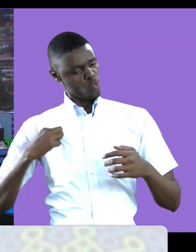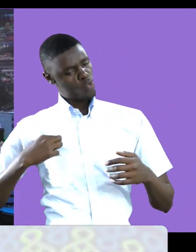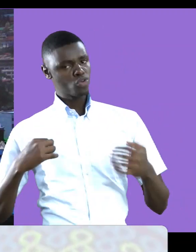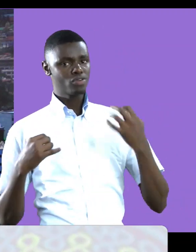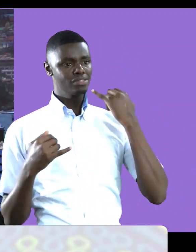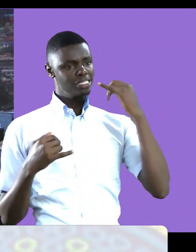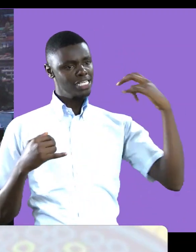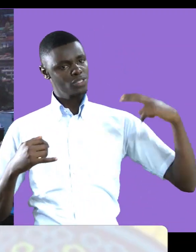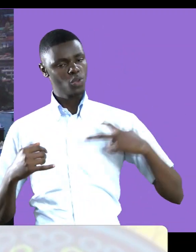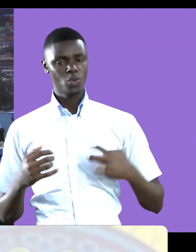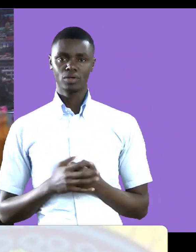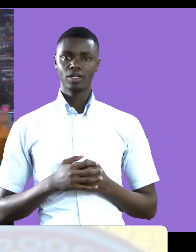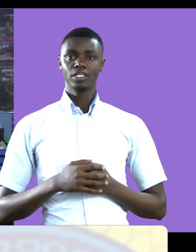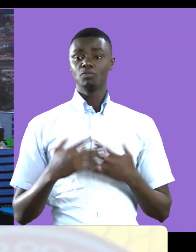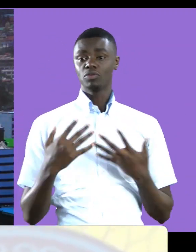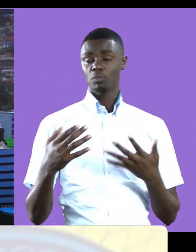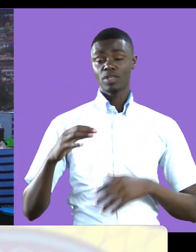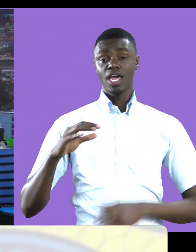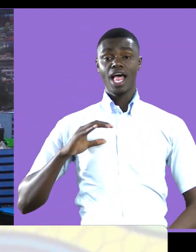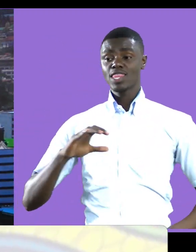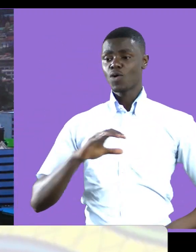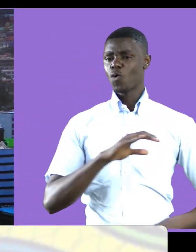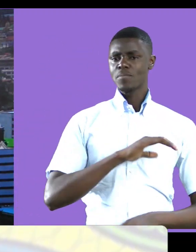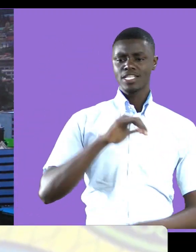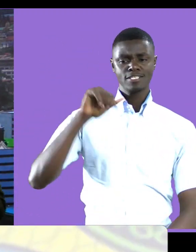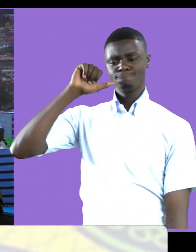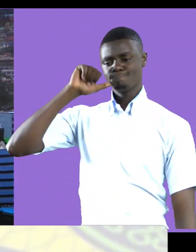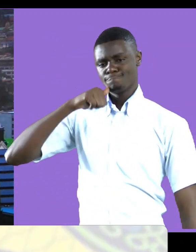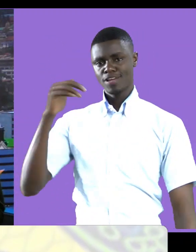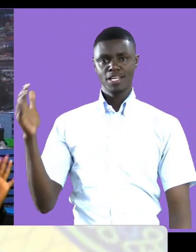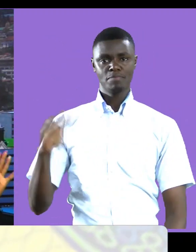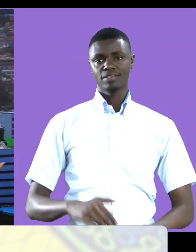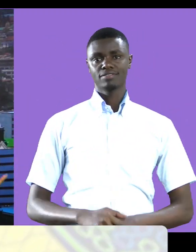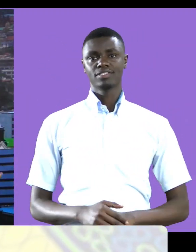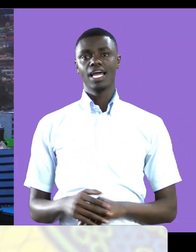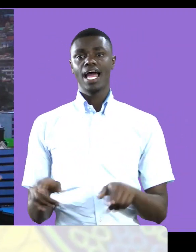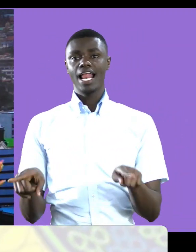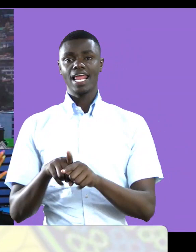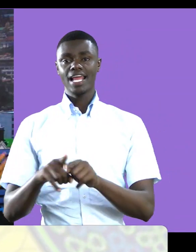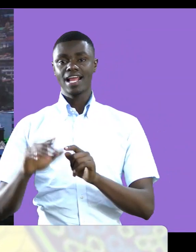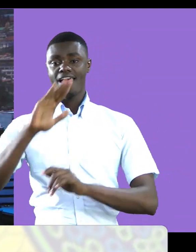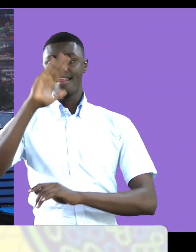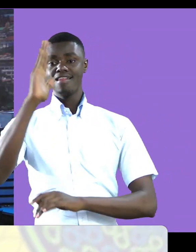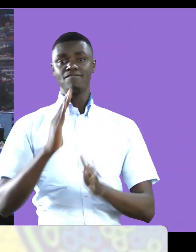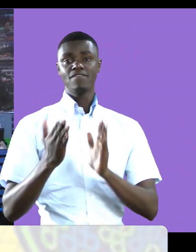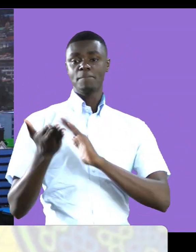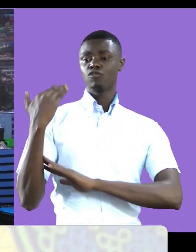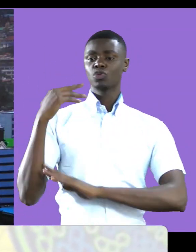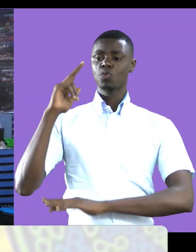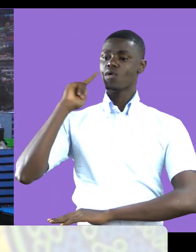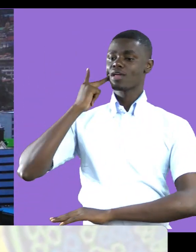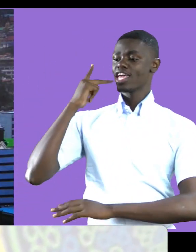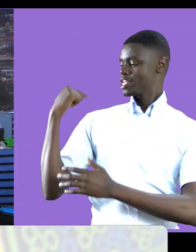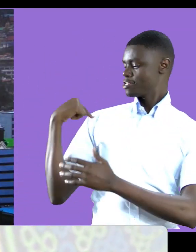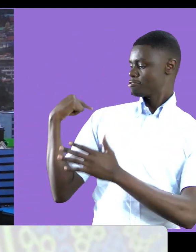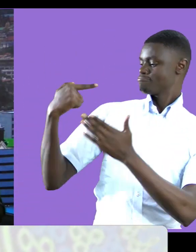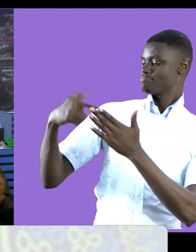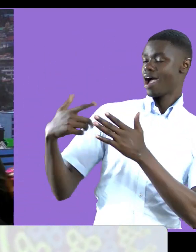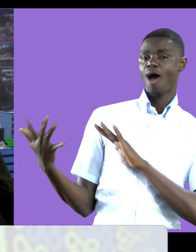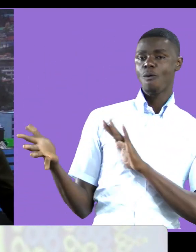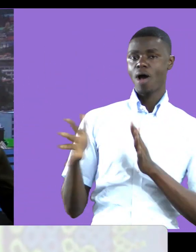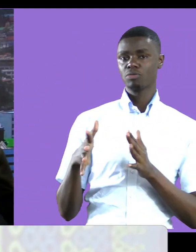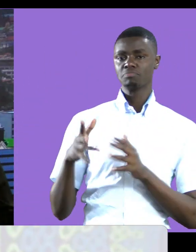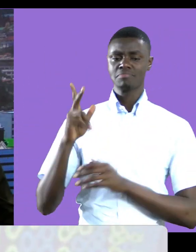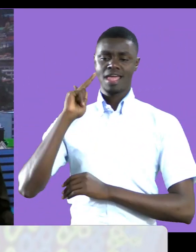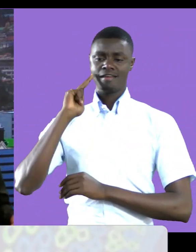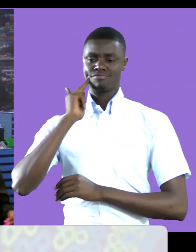Kabisa. One more time, the late committee is back. Kabisa. Like, never left, like back like never before, yeah? But what we came to watch, KHENDI has been good. KHENDI has